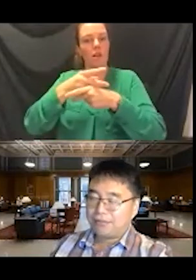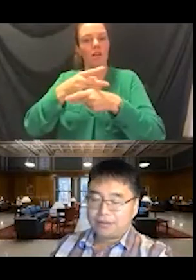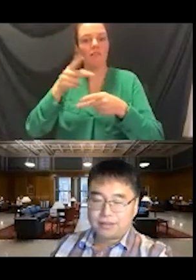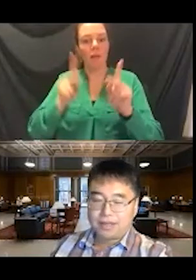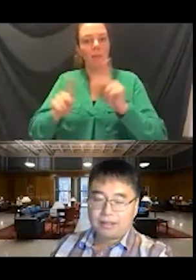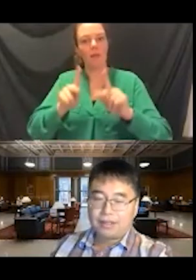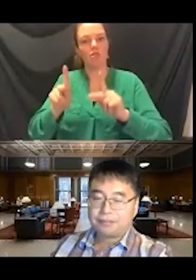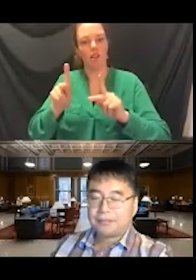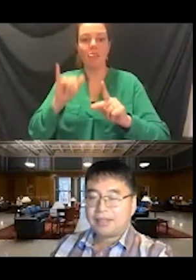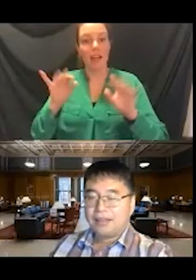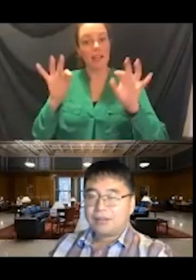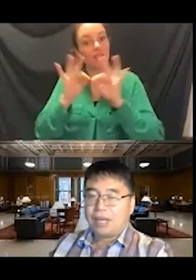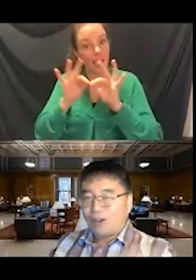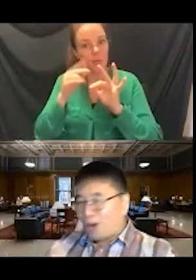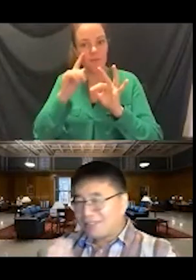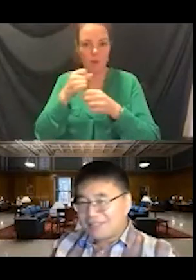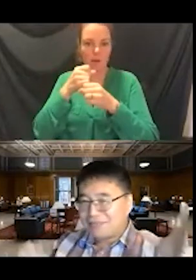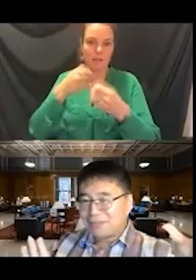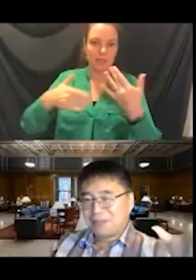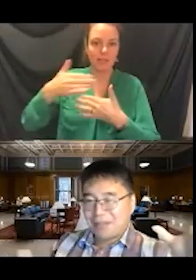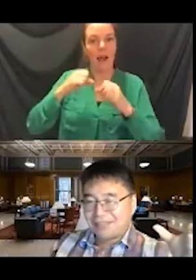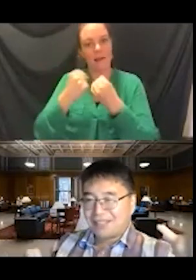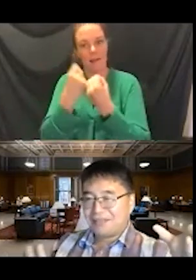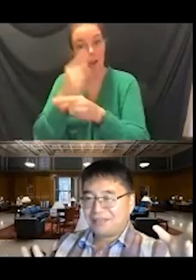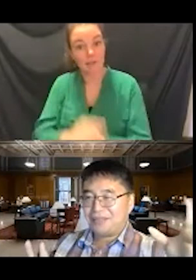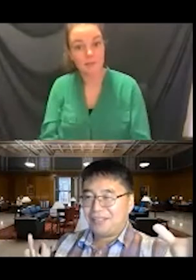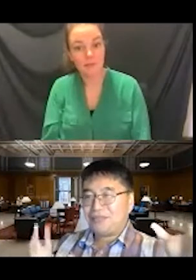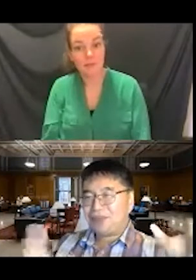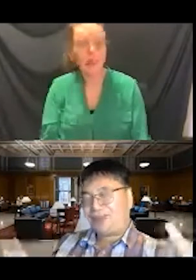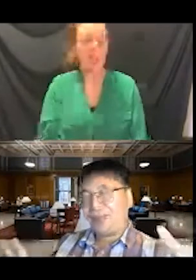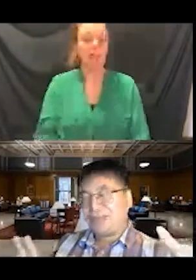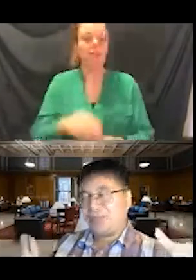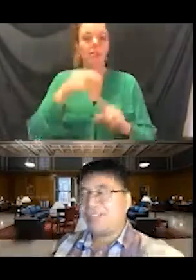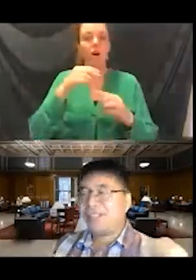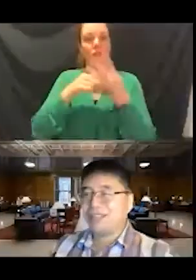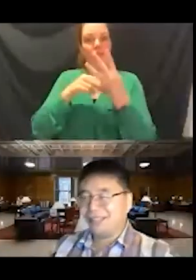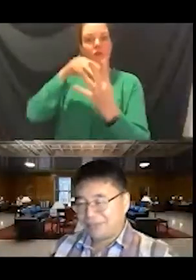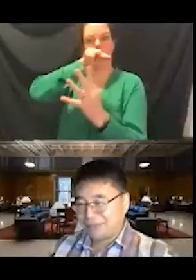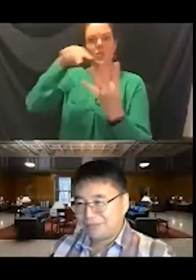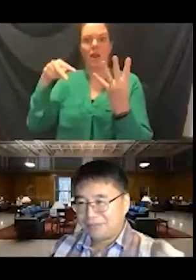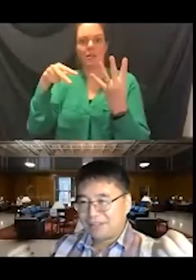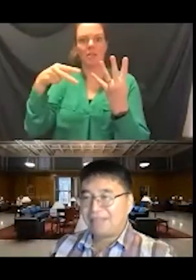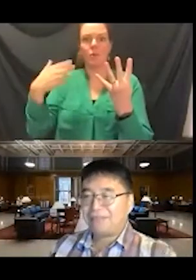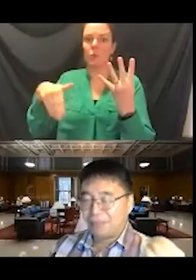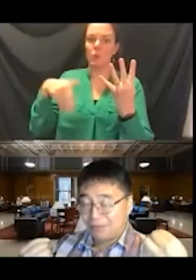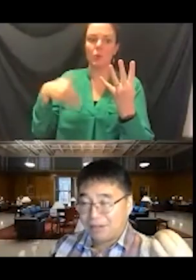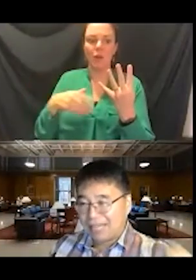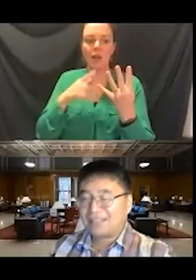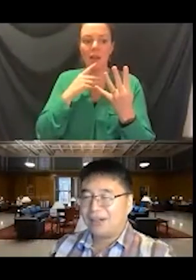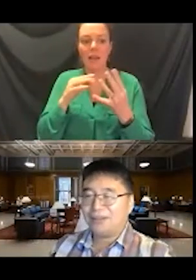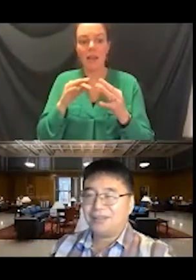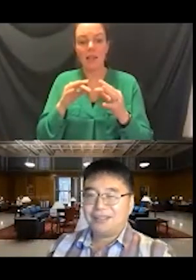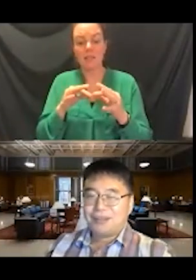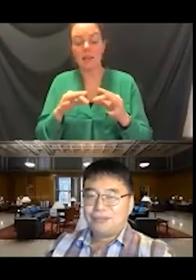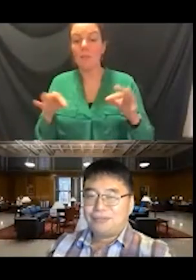for the society, right? So having all these different perspectives, it's very important to articulate